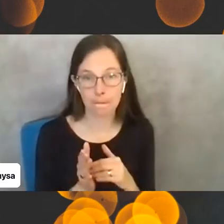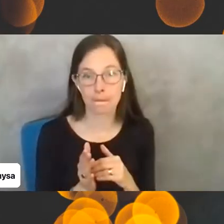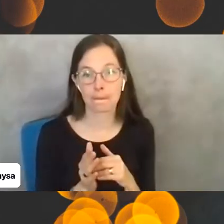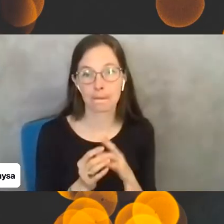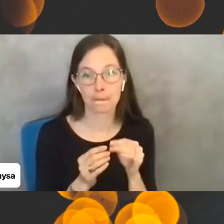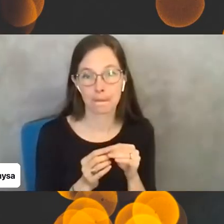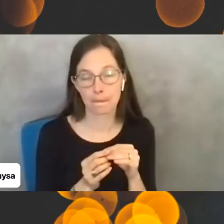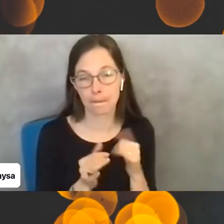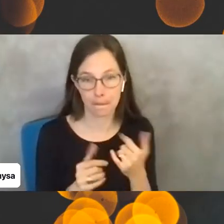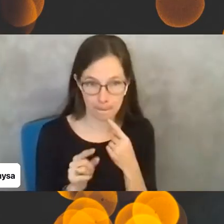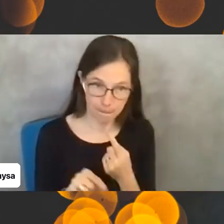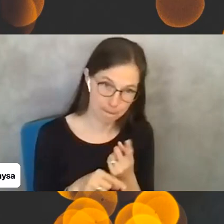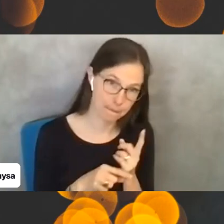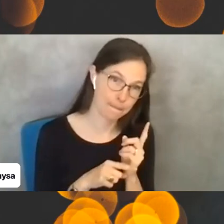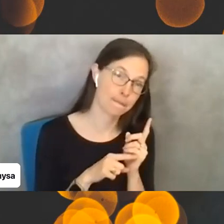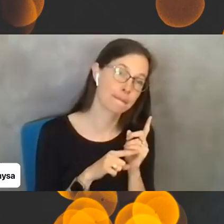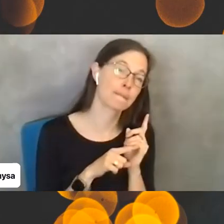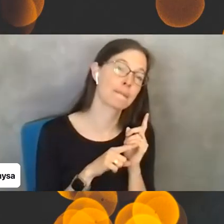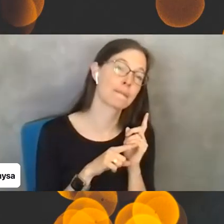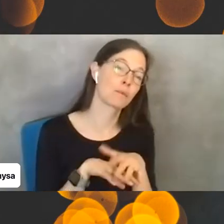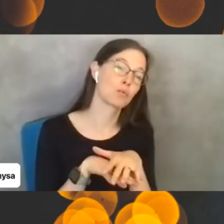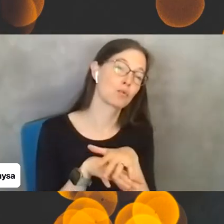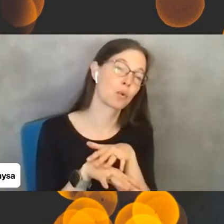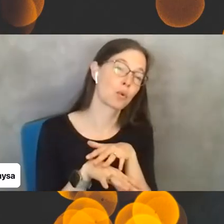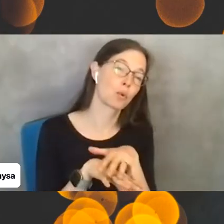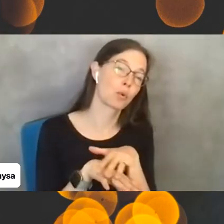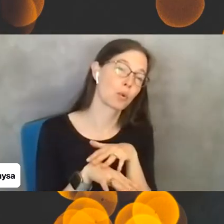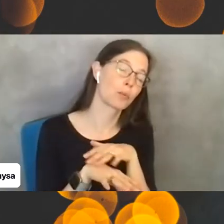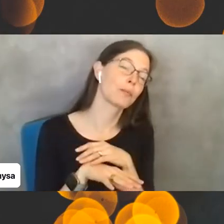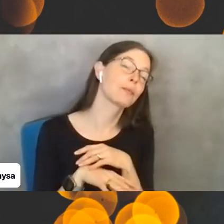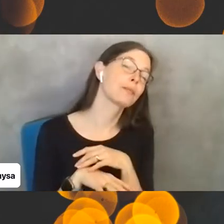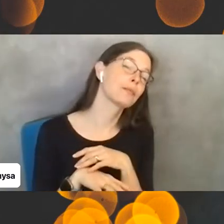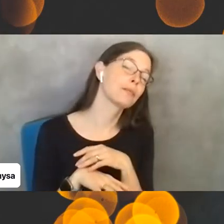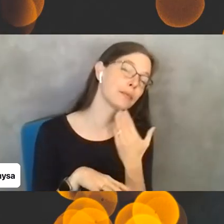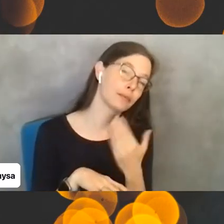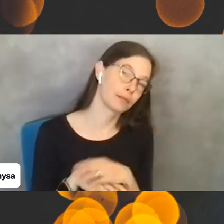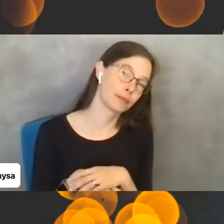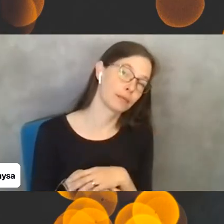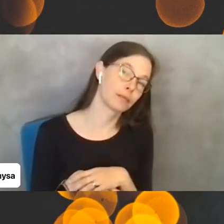the left side, nice and slow. There you go.